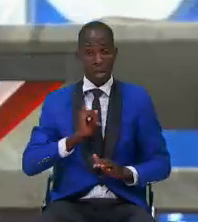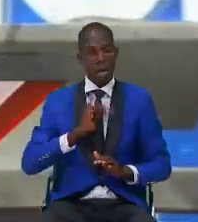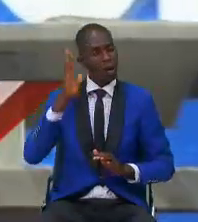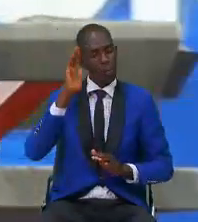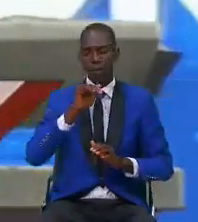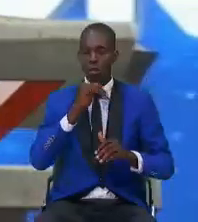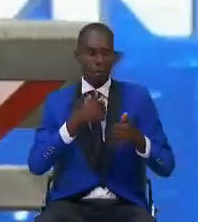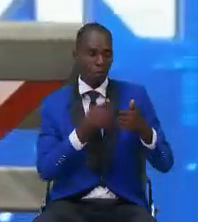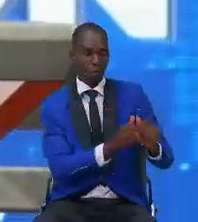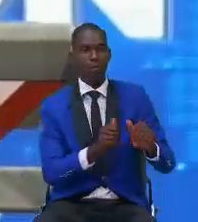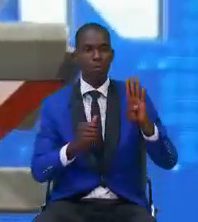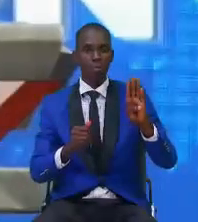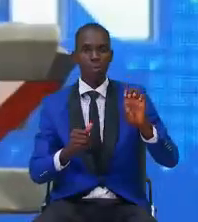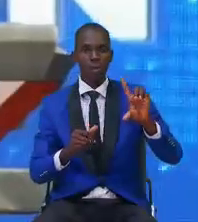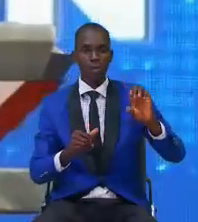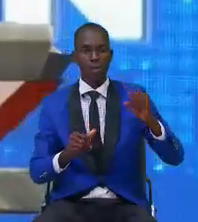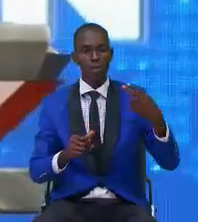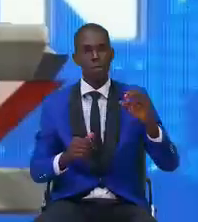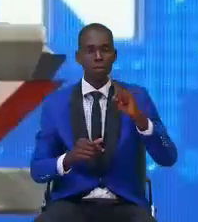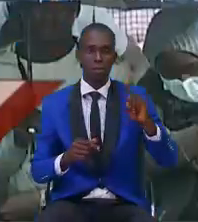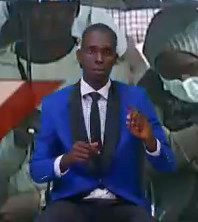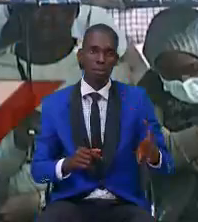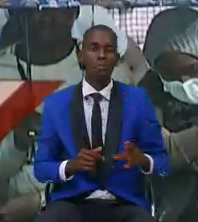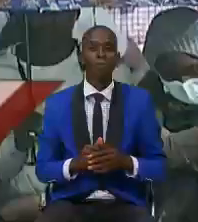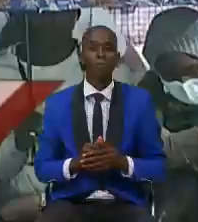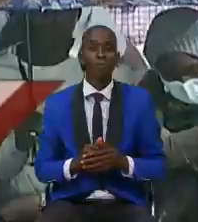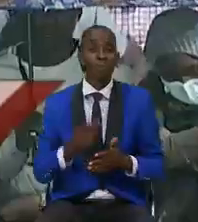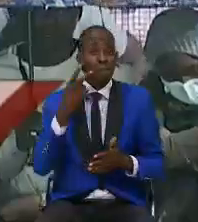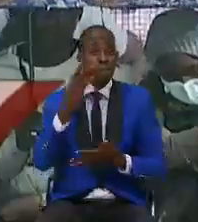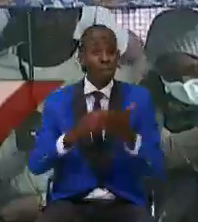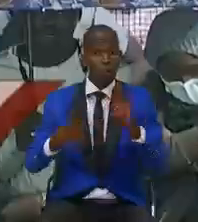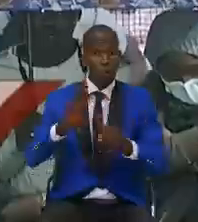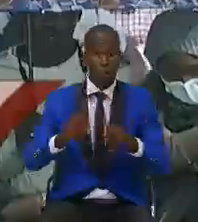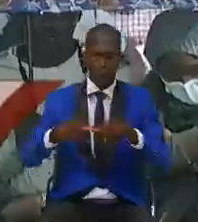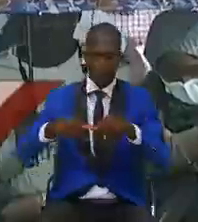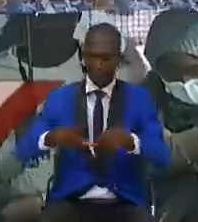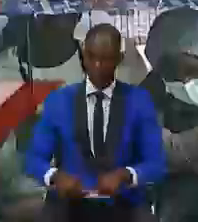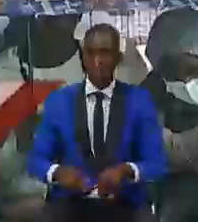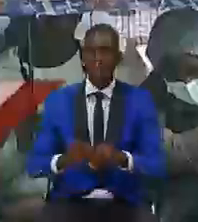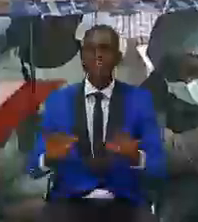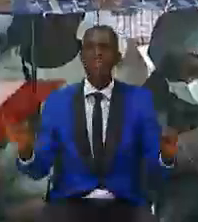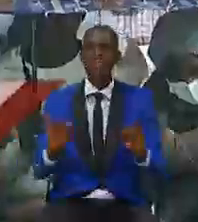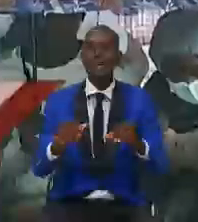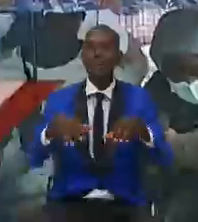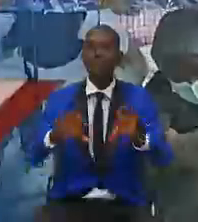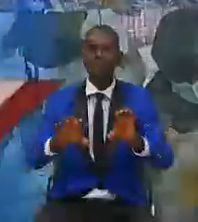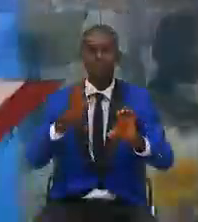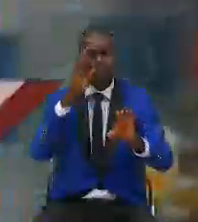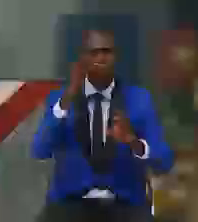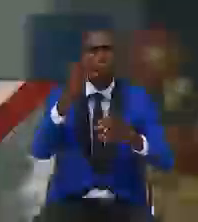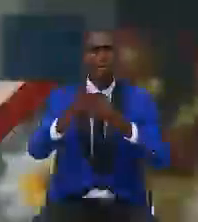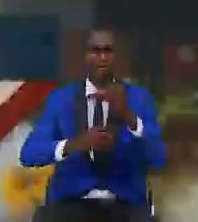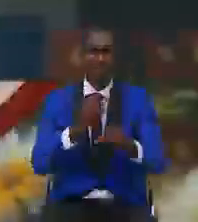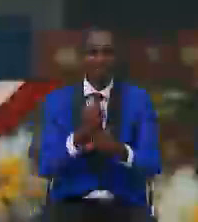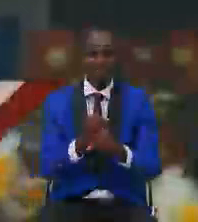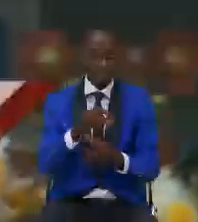Belshazzar. I will go beyond Belshazzar. You see, there are people, they remain in the same